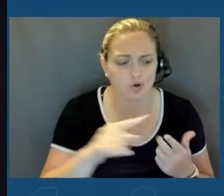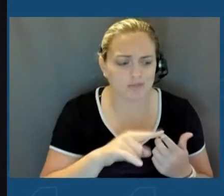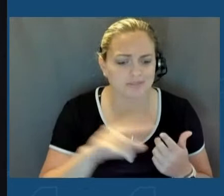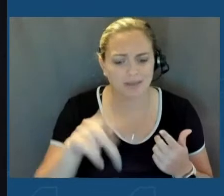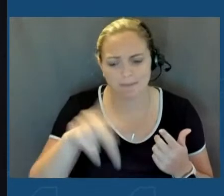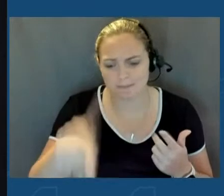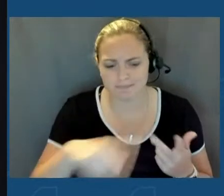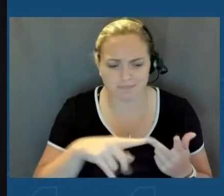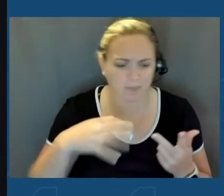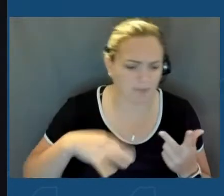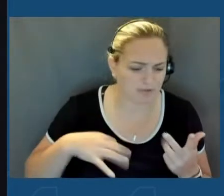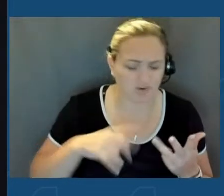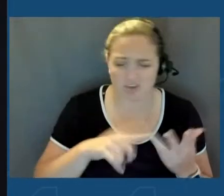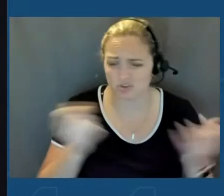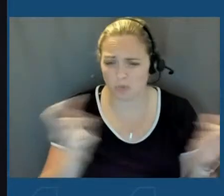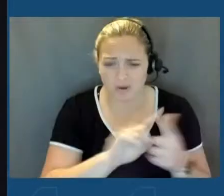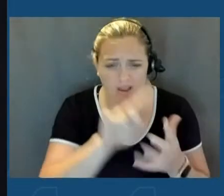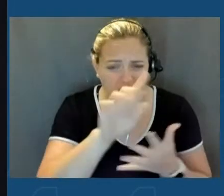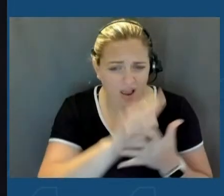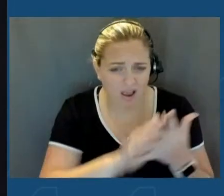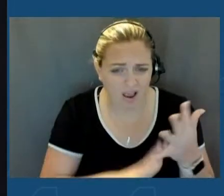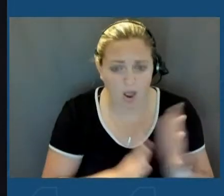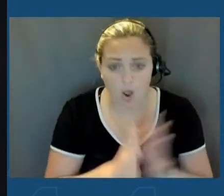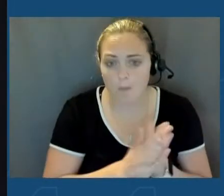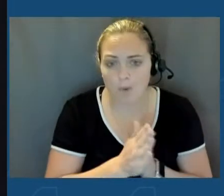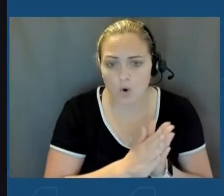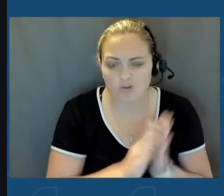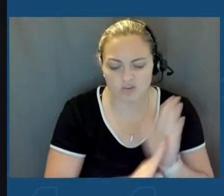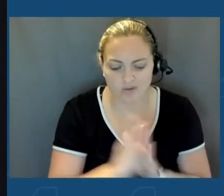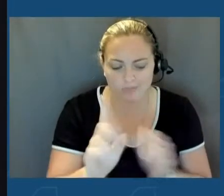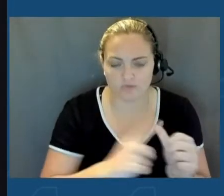many instances, there is a motive that develops first.